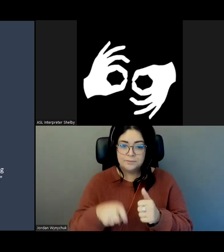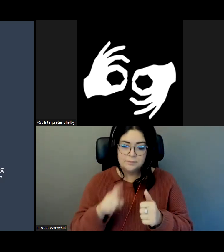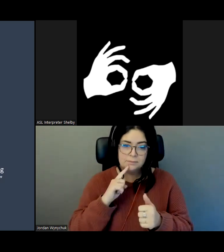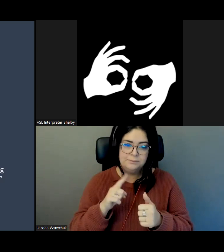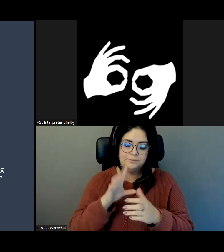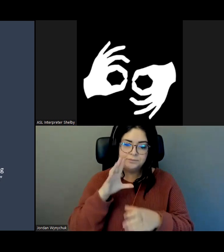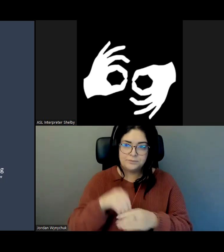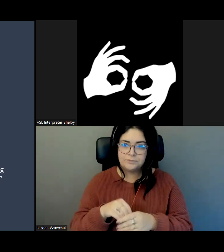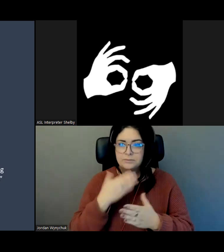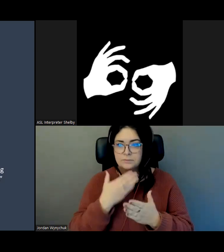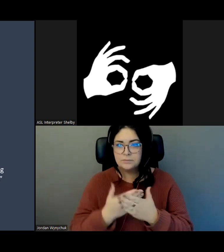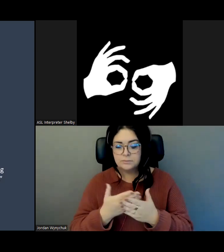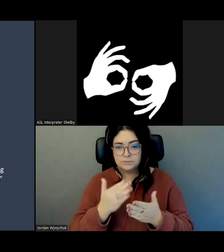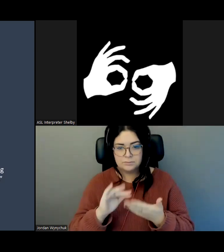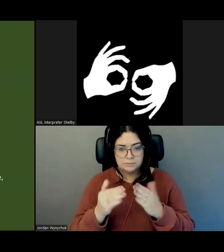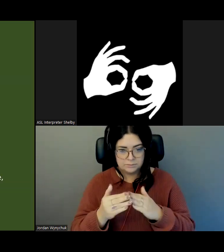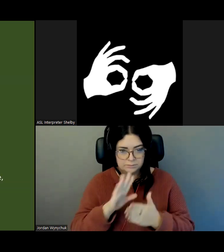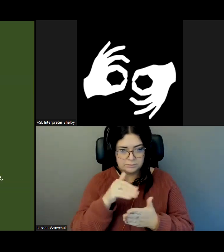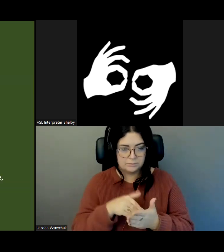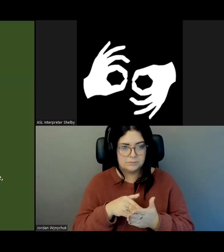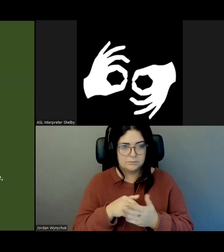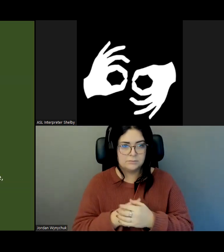a physical community center.